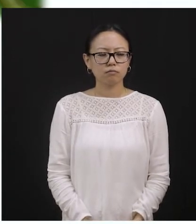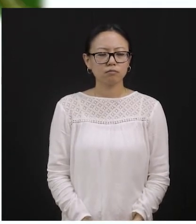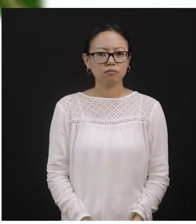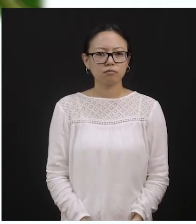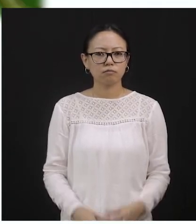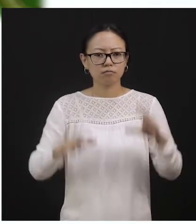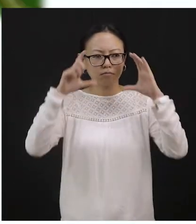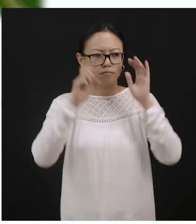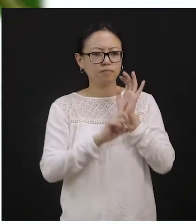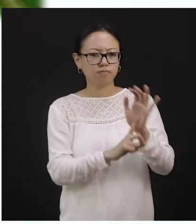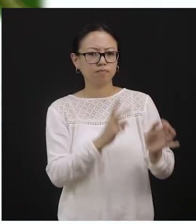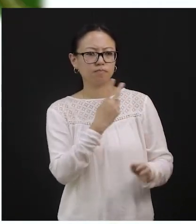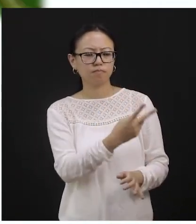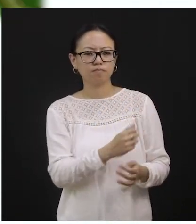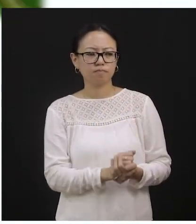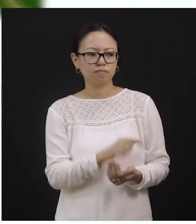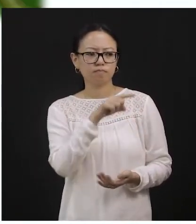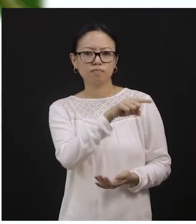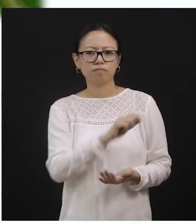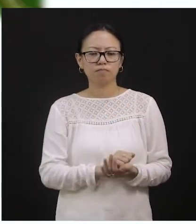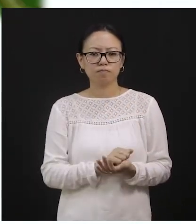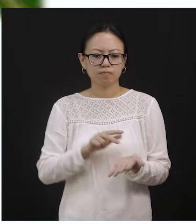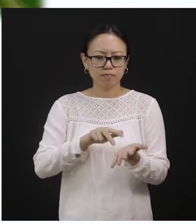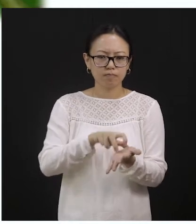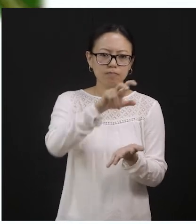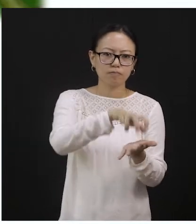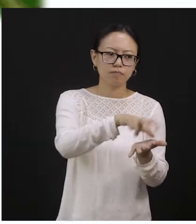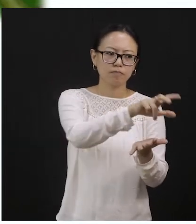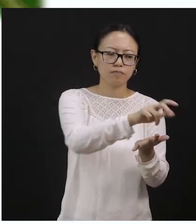is about grasshopper. This is called grasshopper.